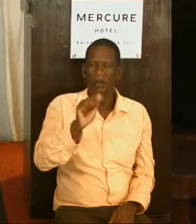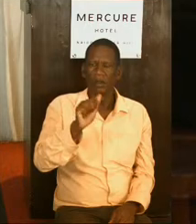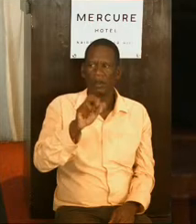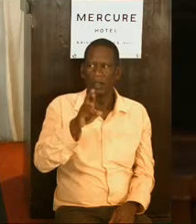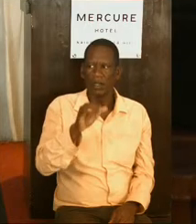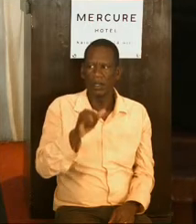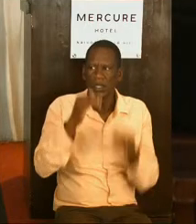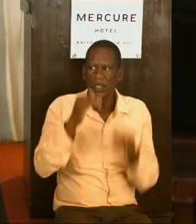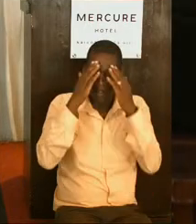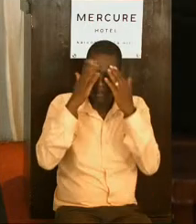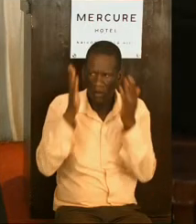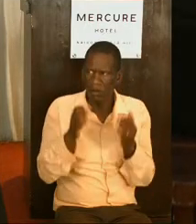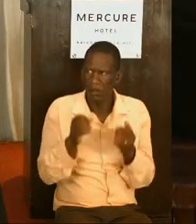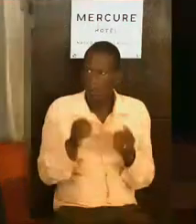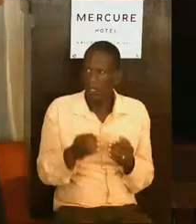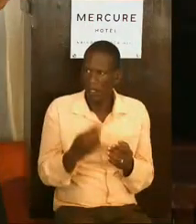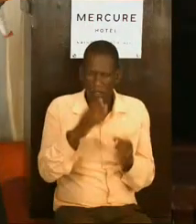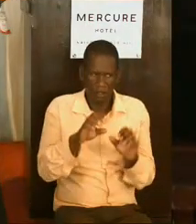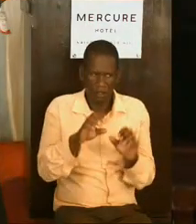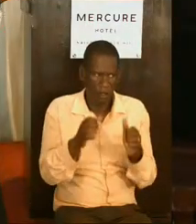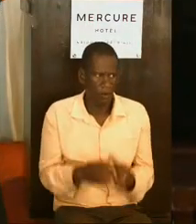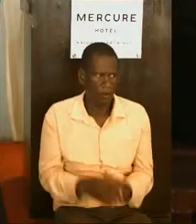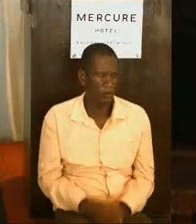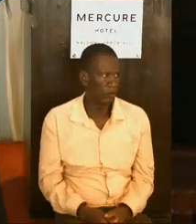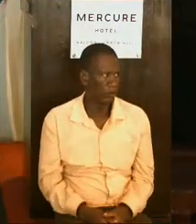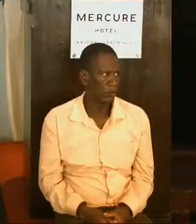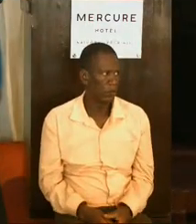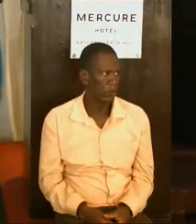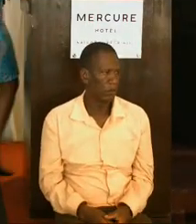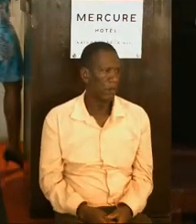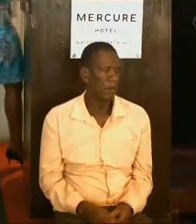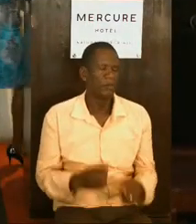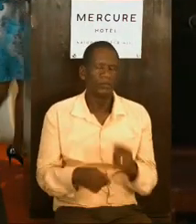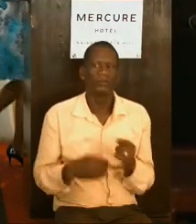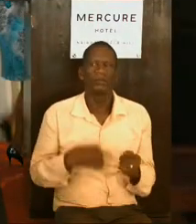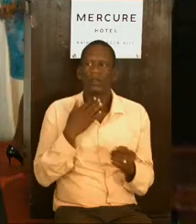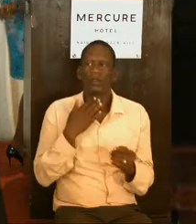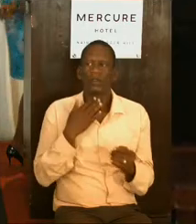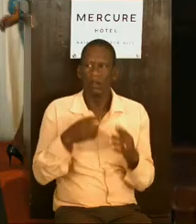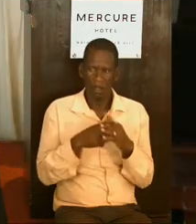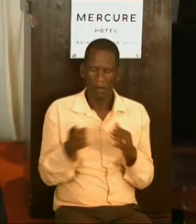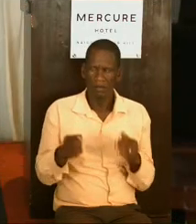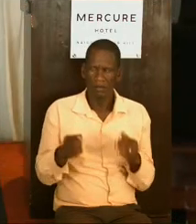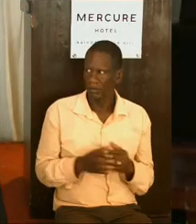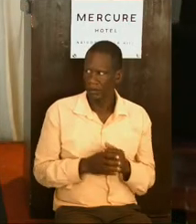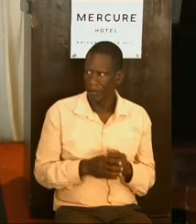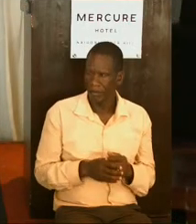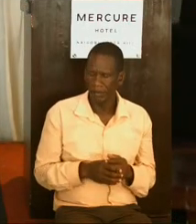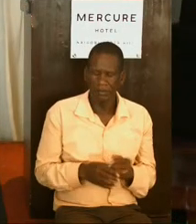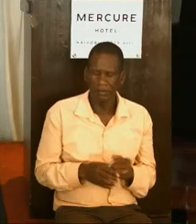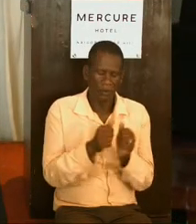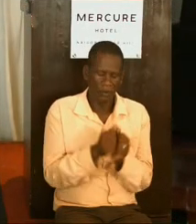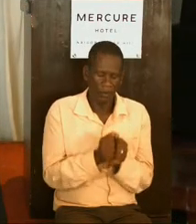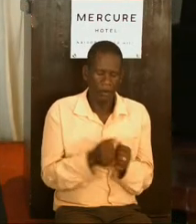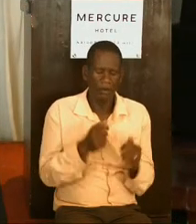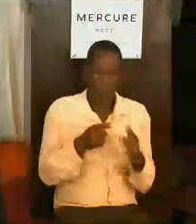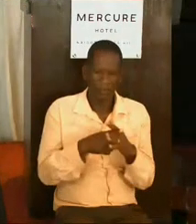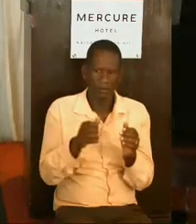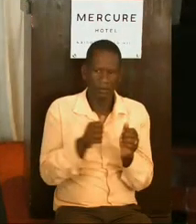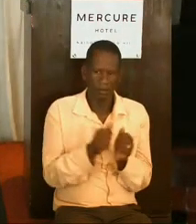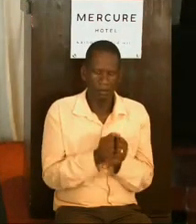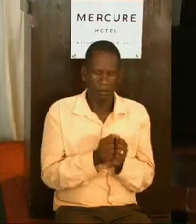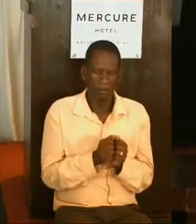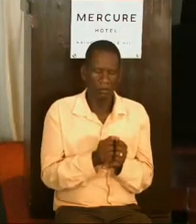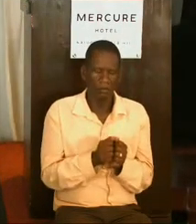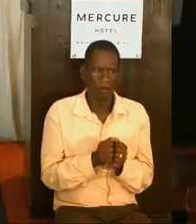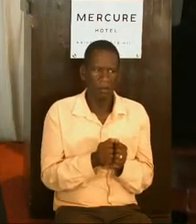I I don't I hadn't seen him but let me start um with uh